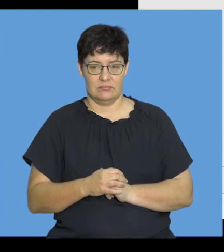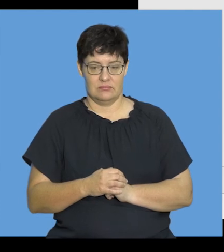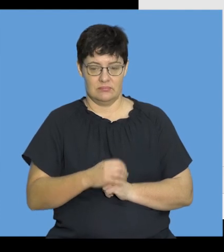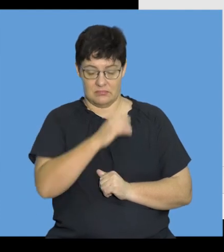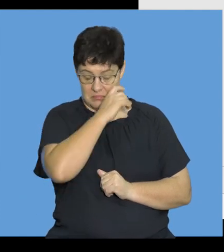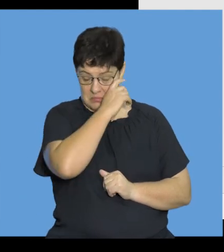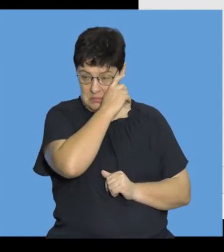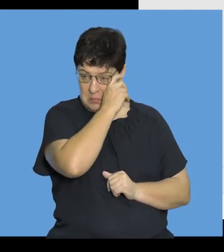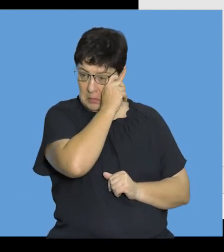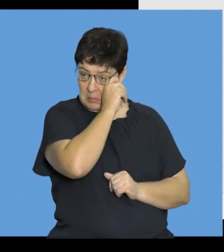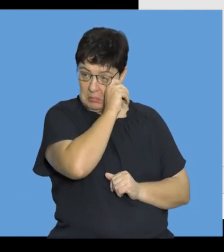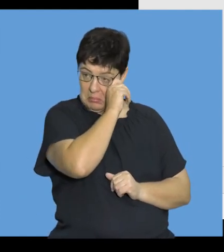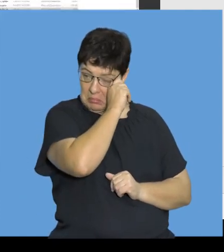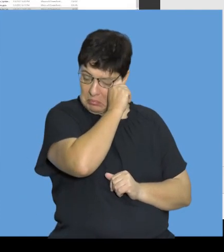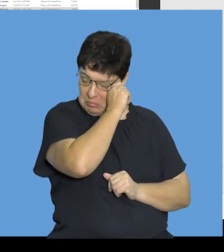sorry guys.